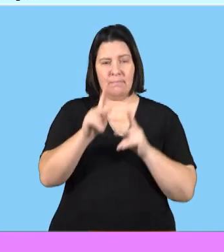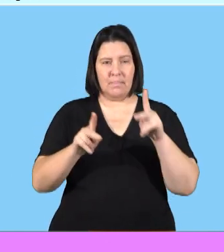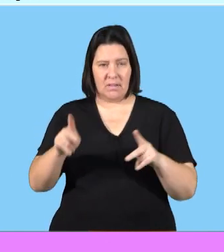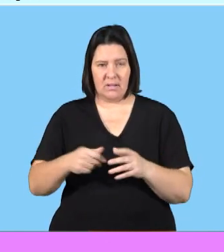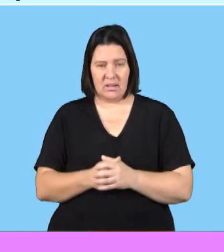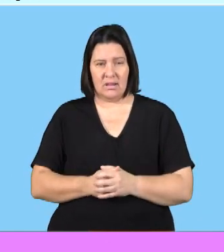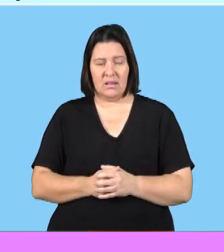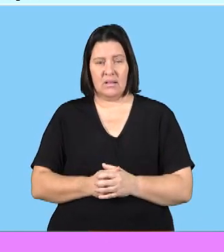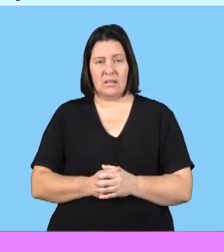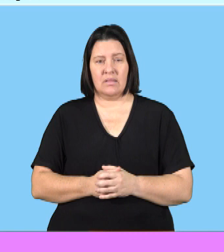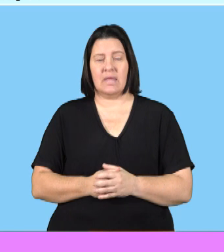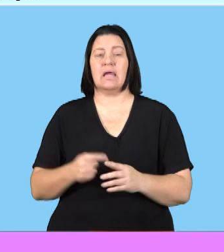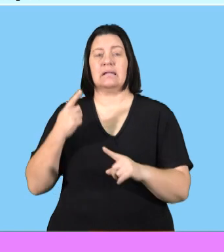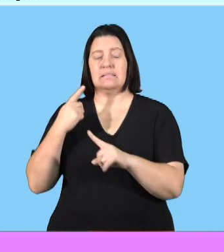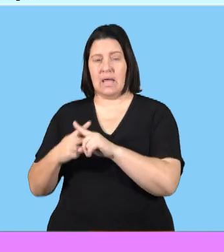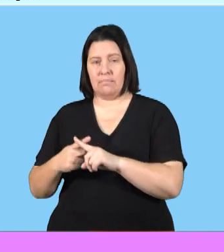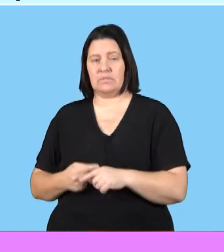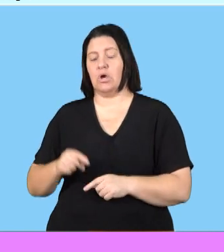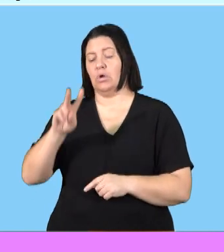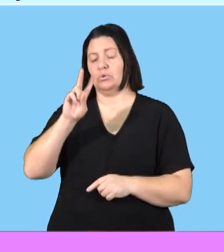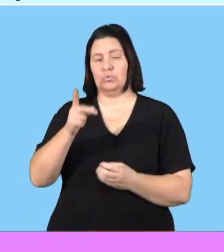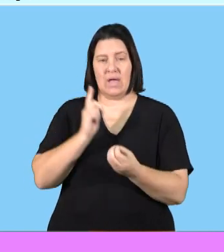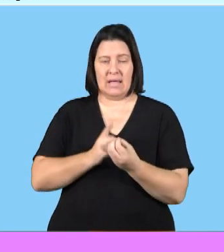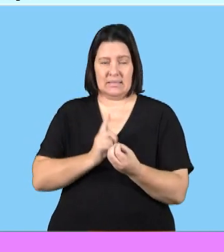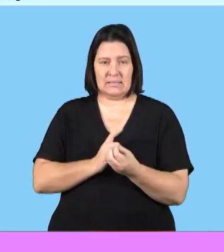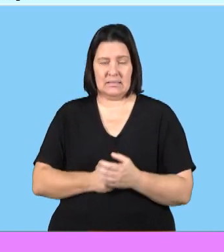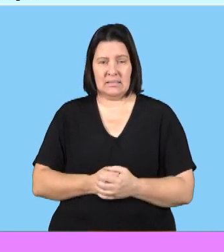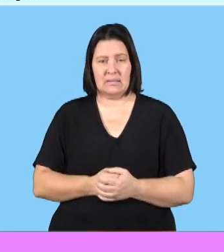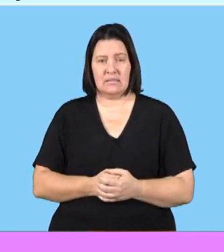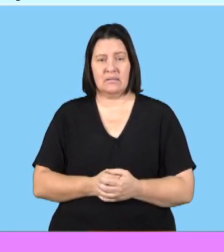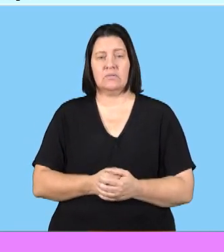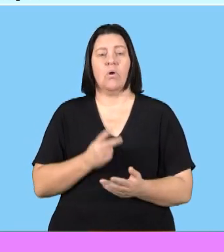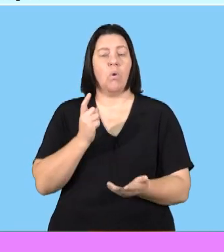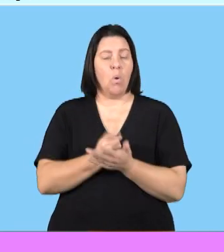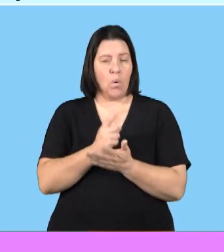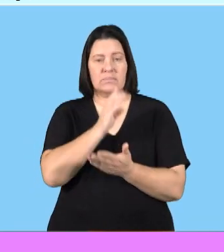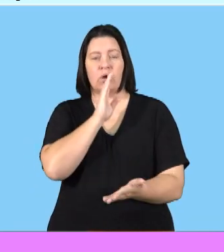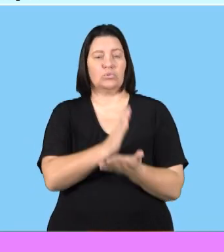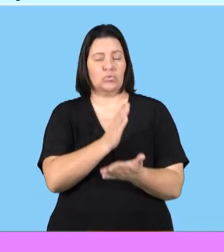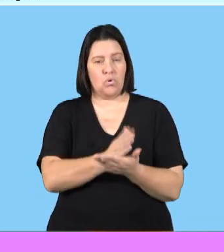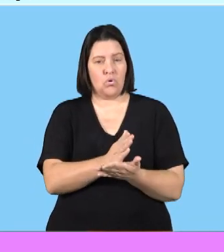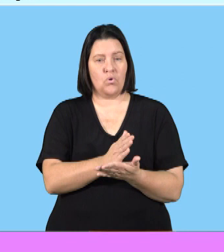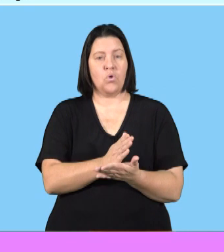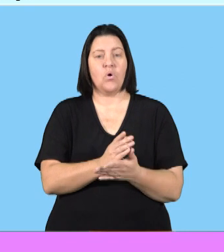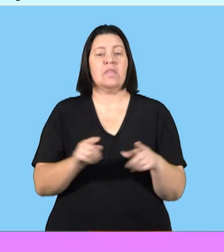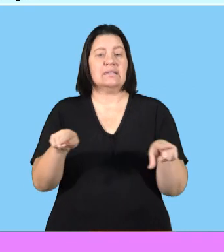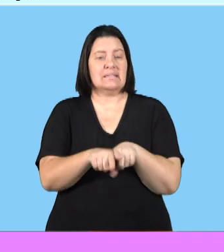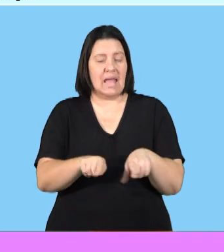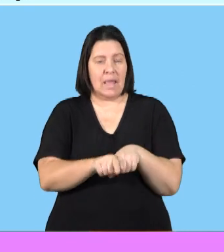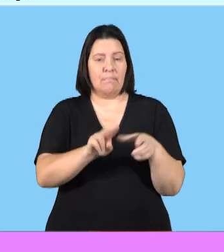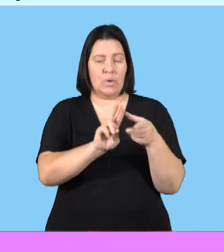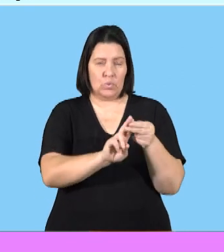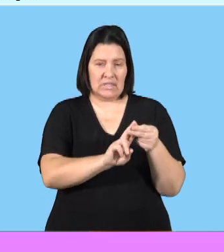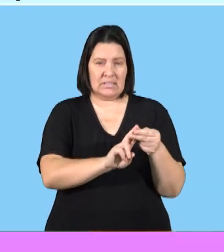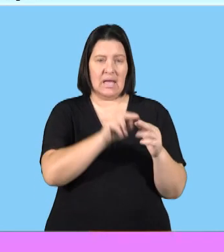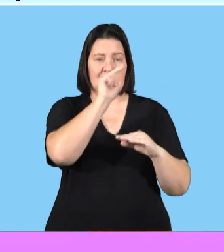people, and then we will multiply by 2x. So always make sure that the same